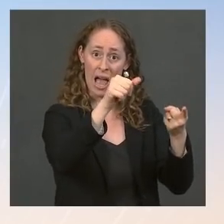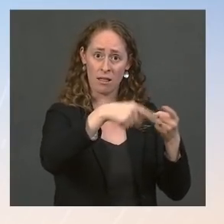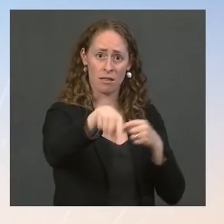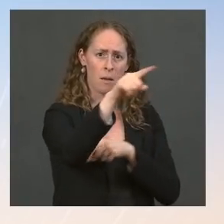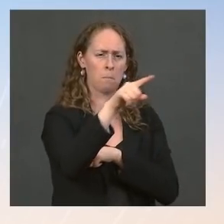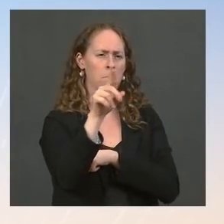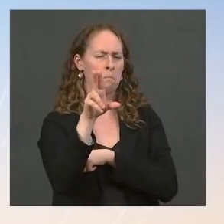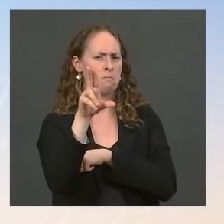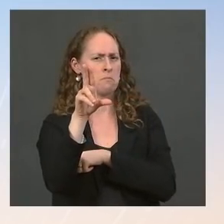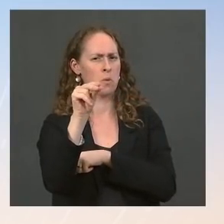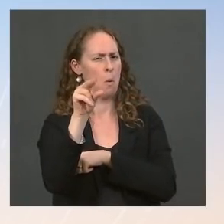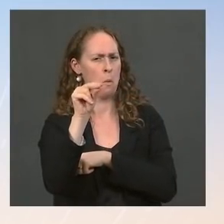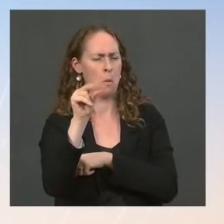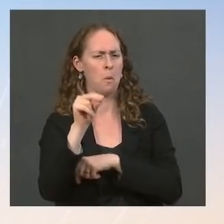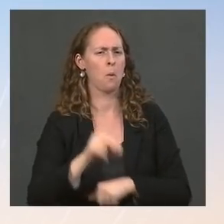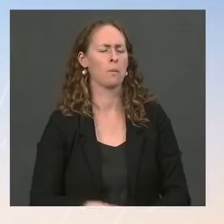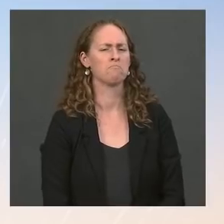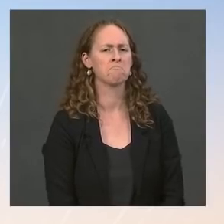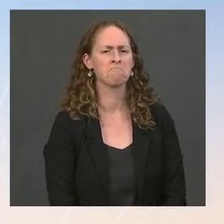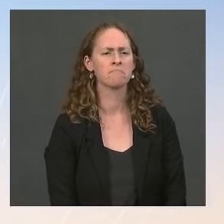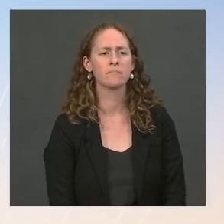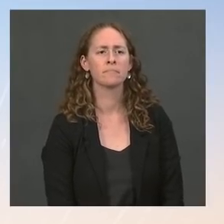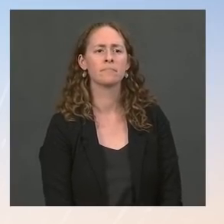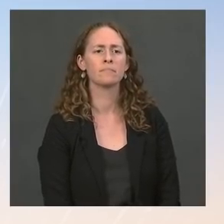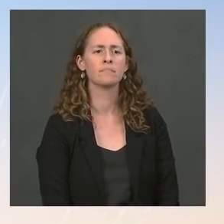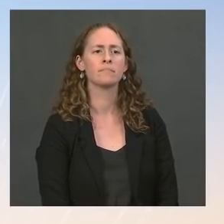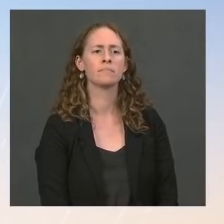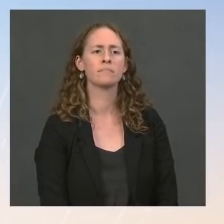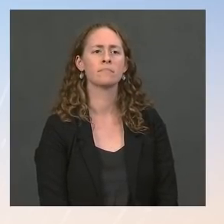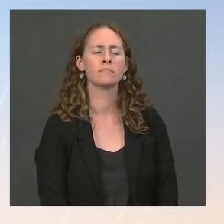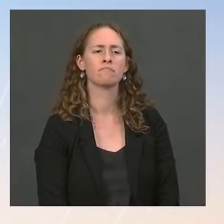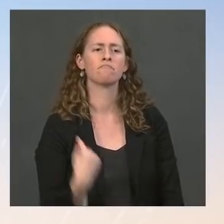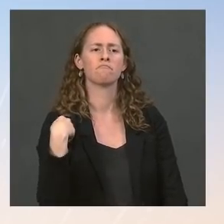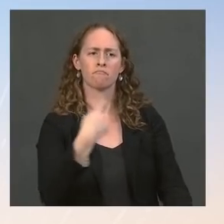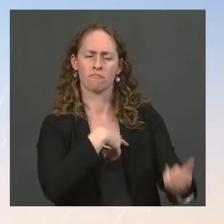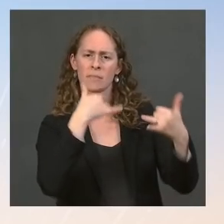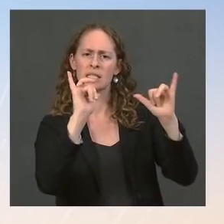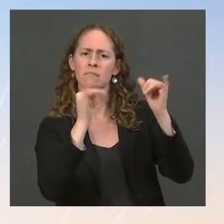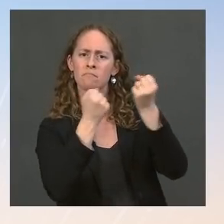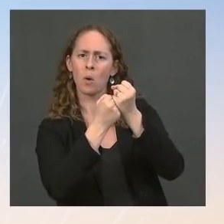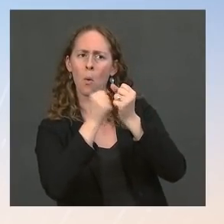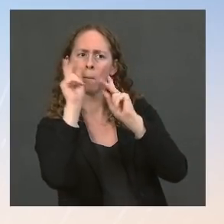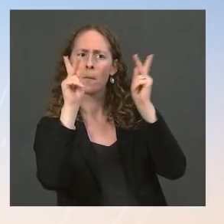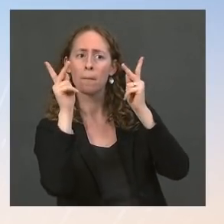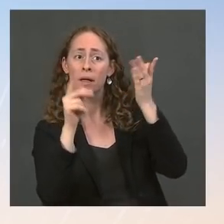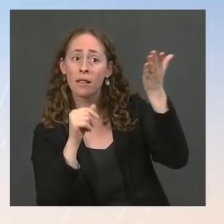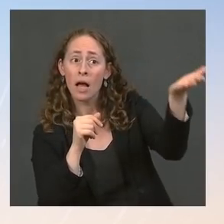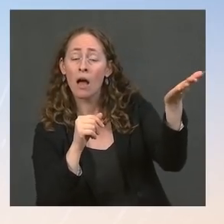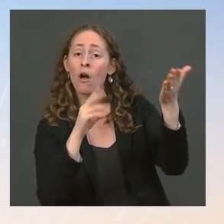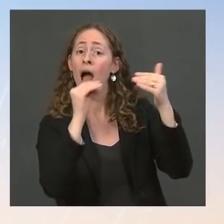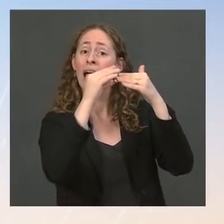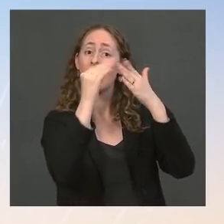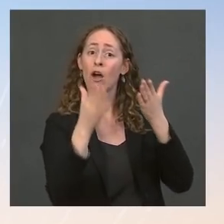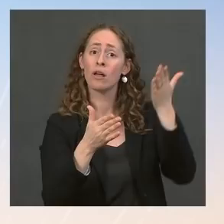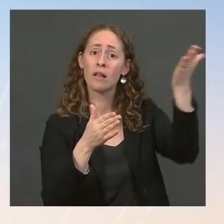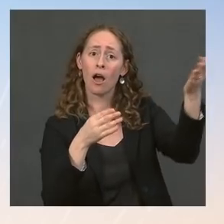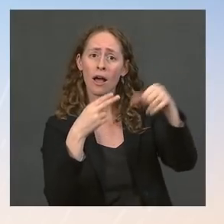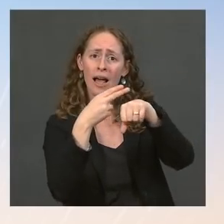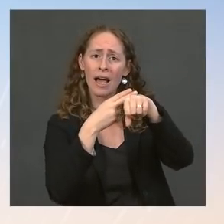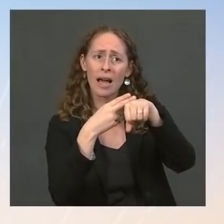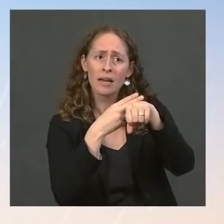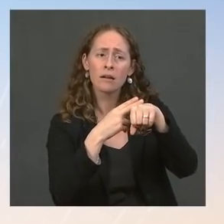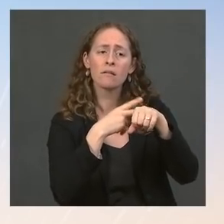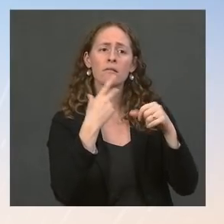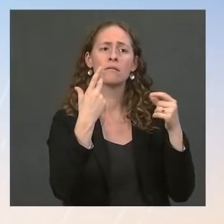Hard to know. And we are going to continue to support leaders in Haiti, including with humanitarian assistance,